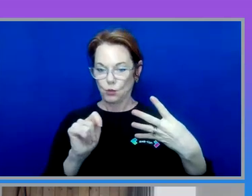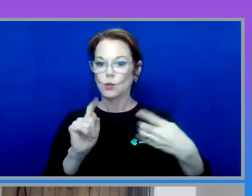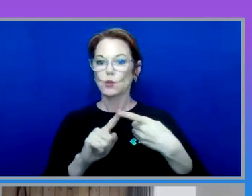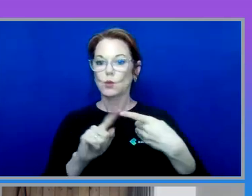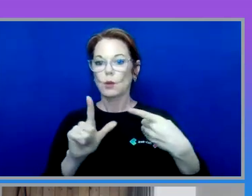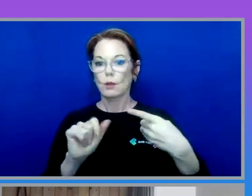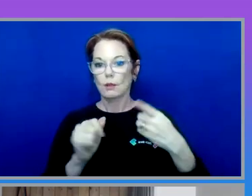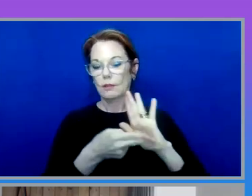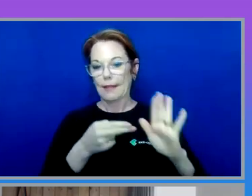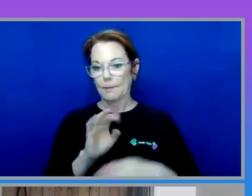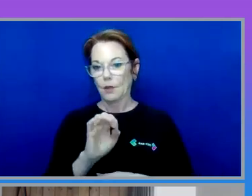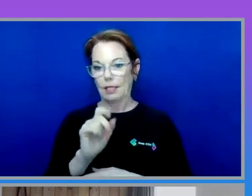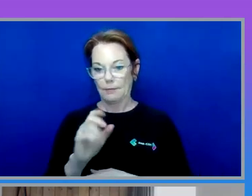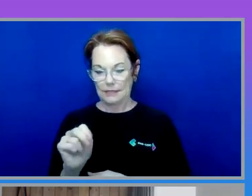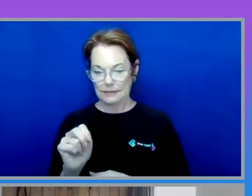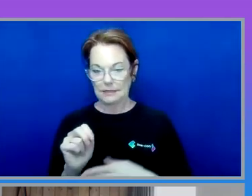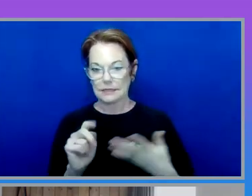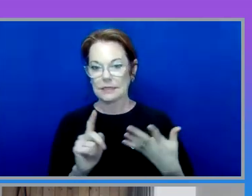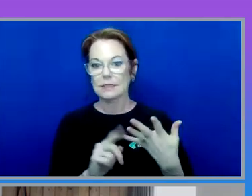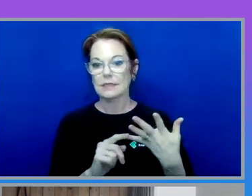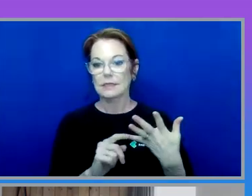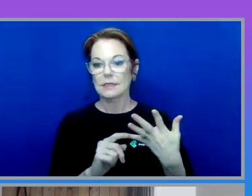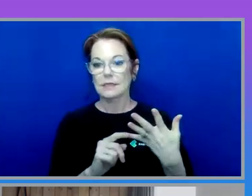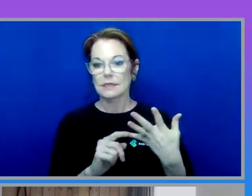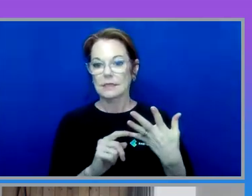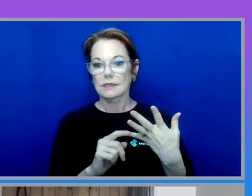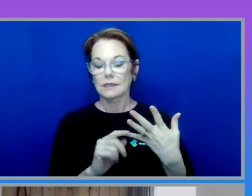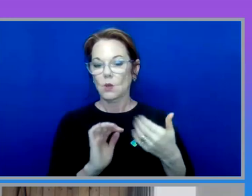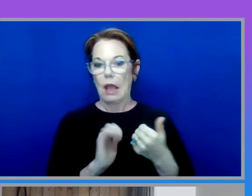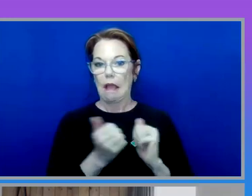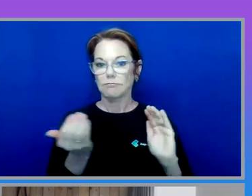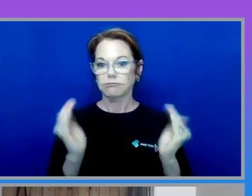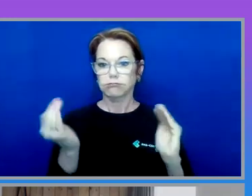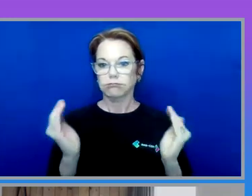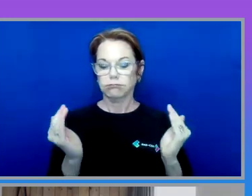ID attribute to the input element. How does that stack up?